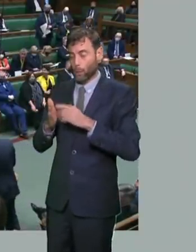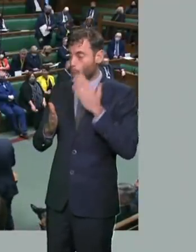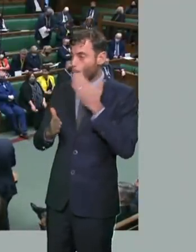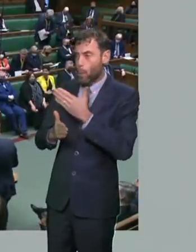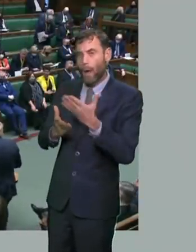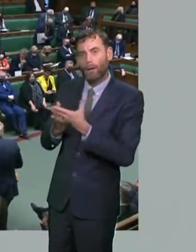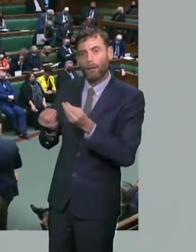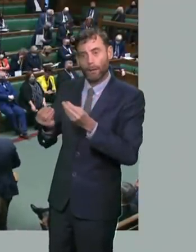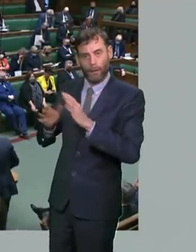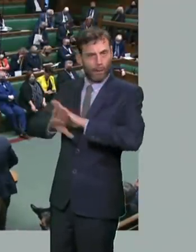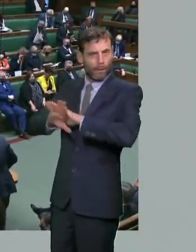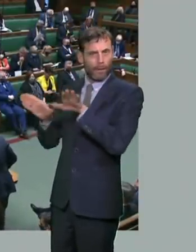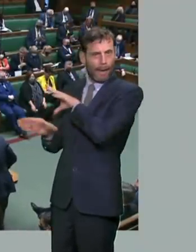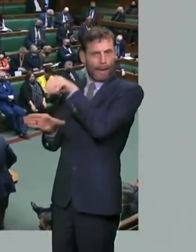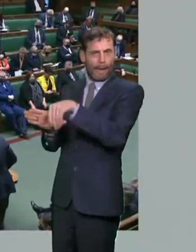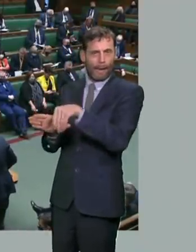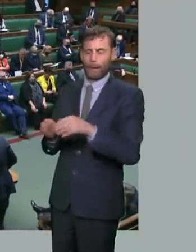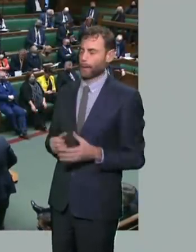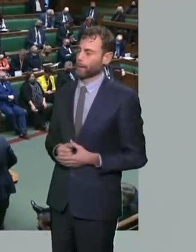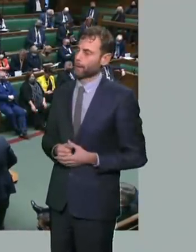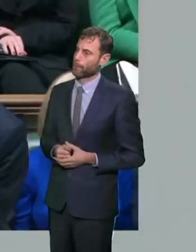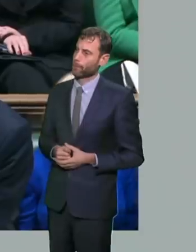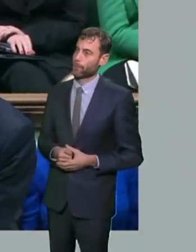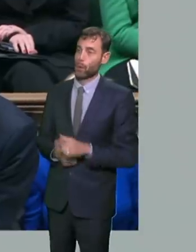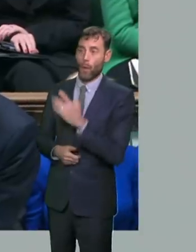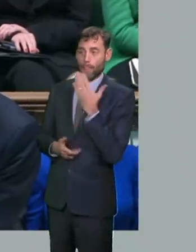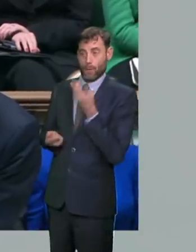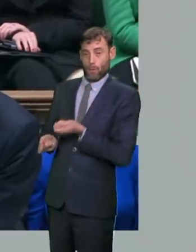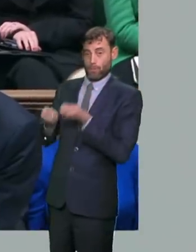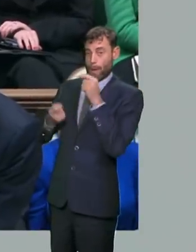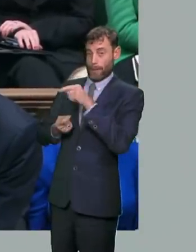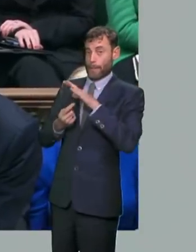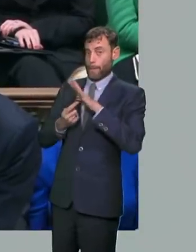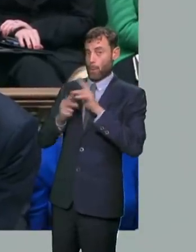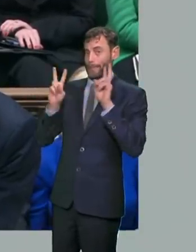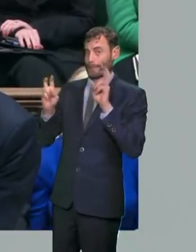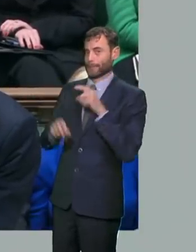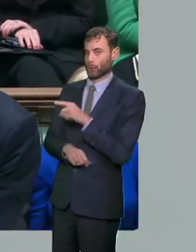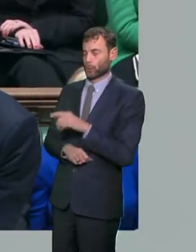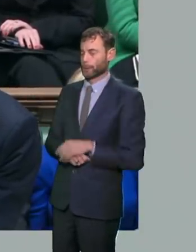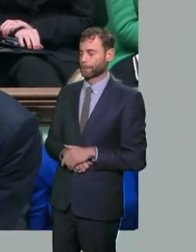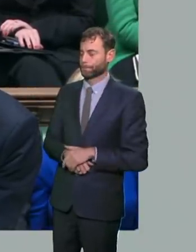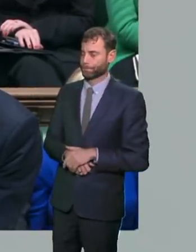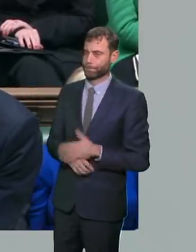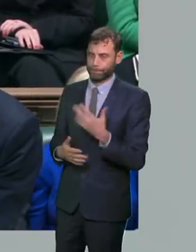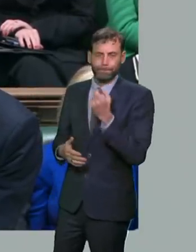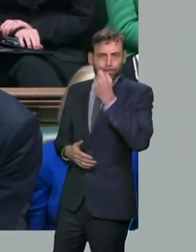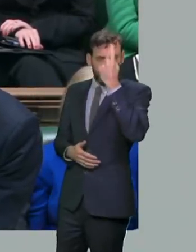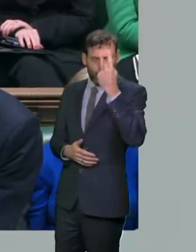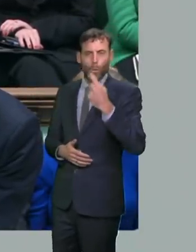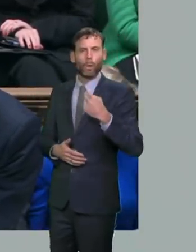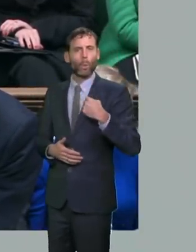him very much for his question, the very important issue that he raises. And clearly one of the consequences